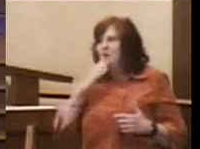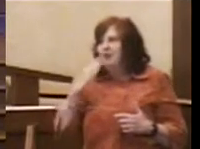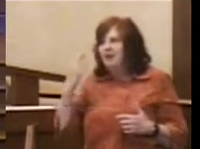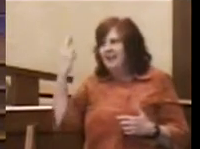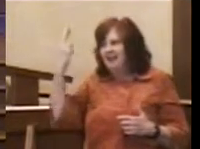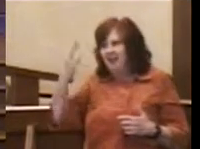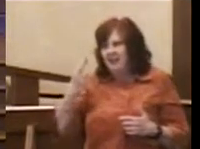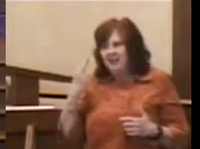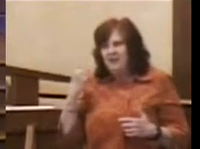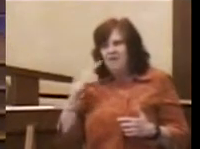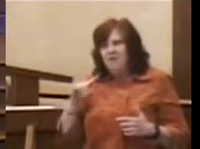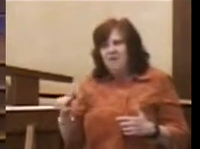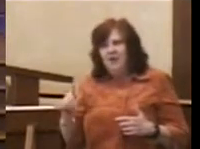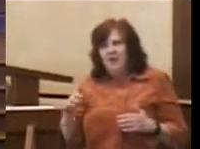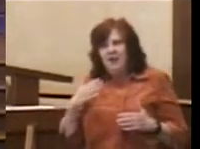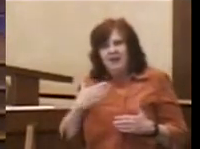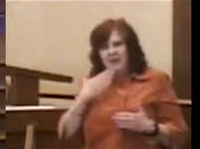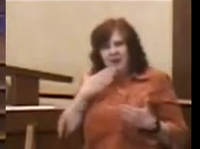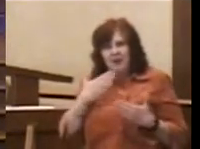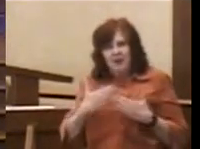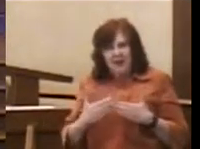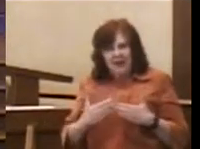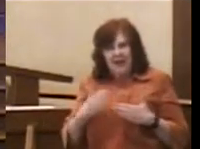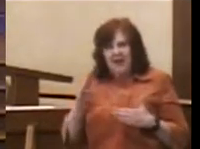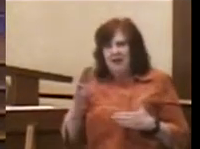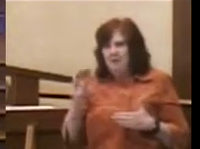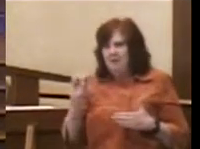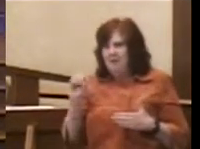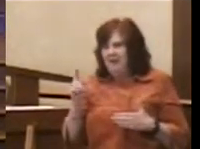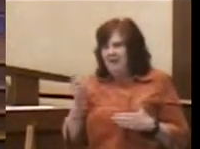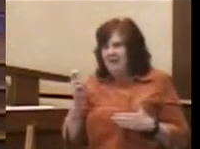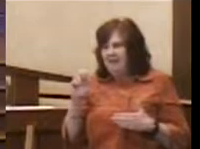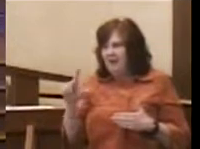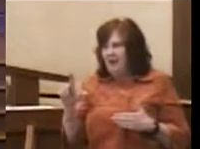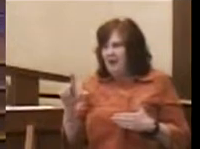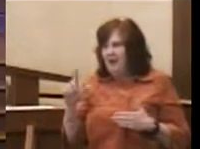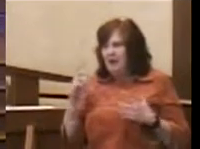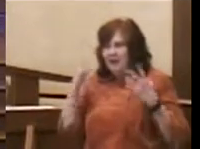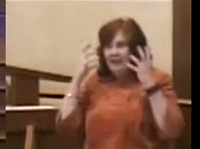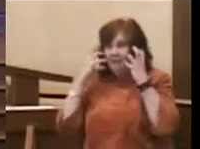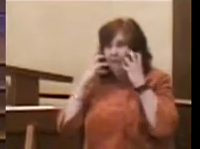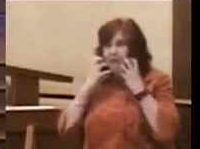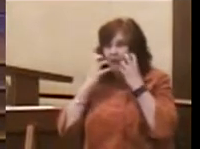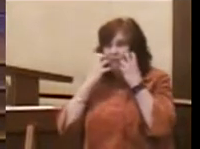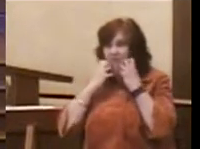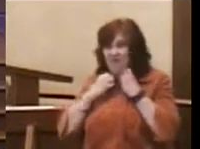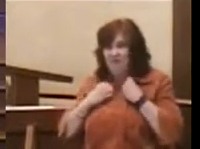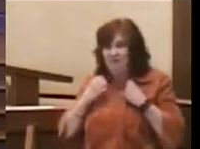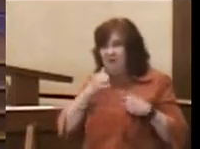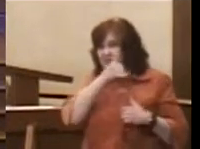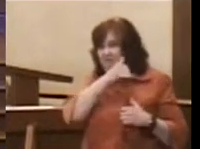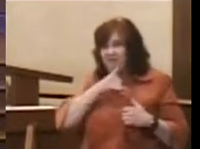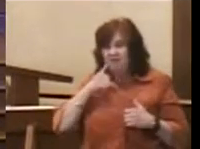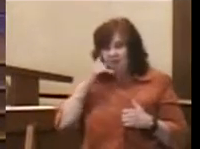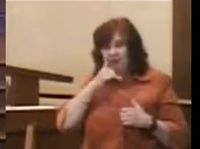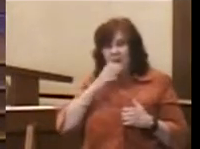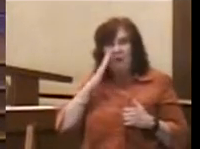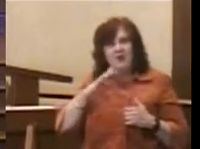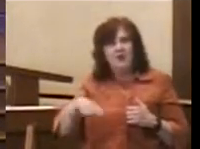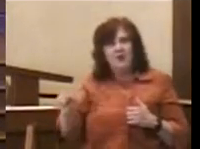cause, for the great Bethel Beard Off. Tyler and I are growing our beards out, and you are welcome